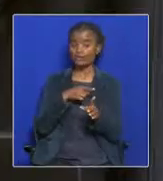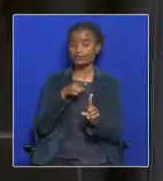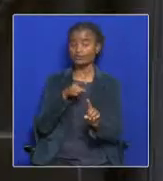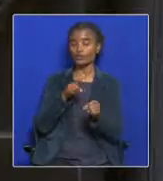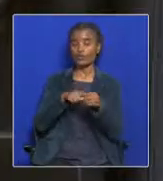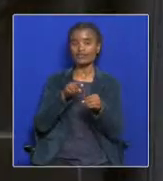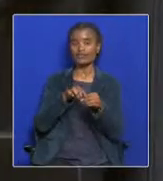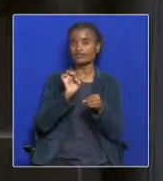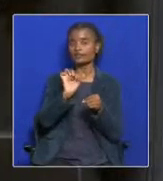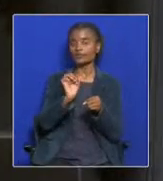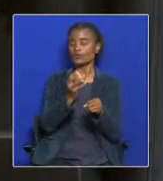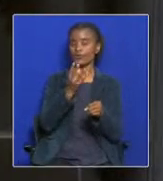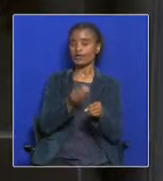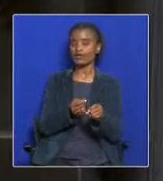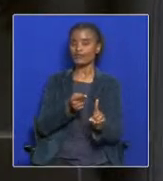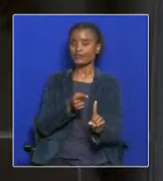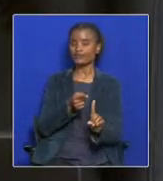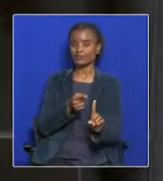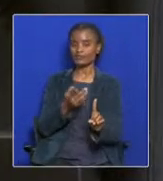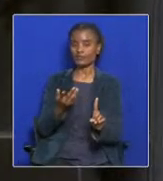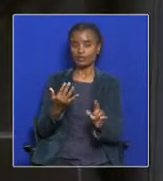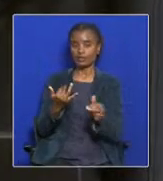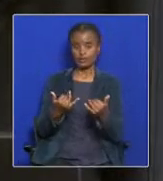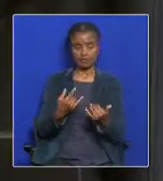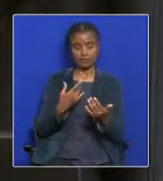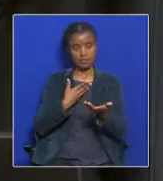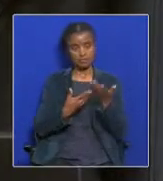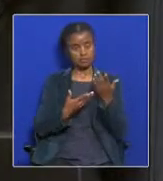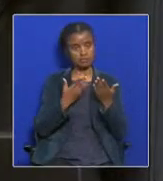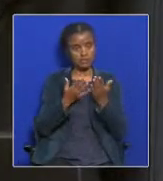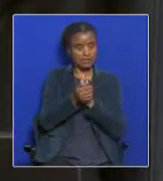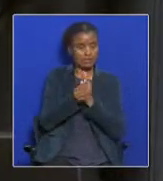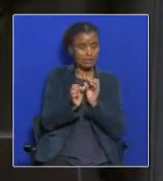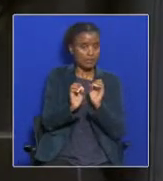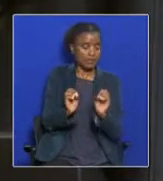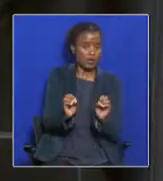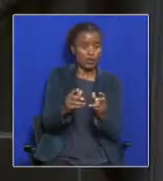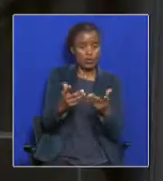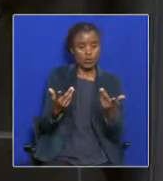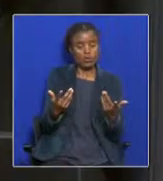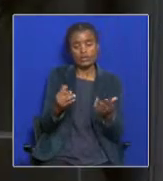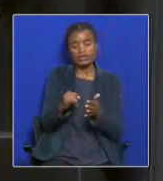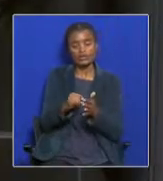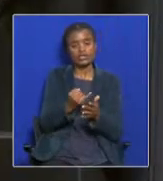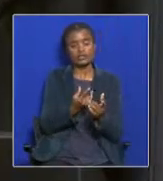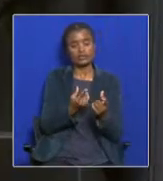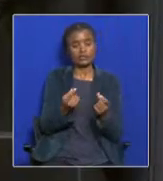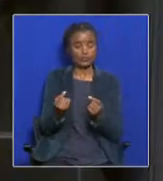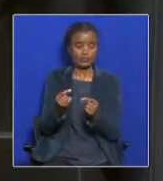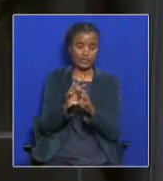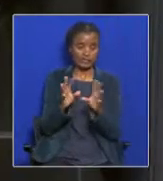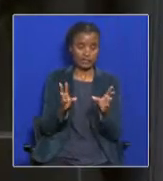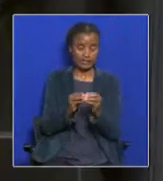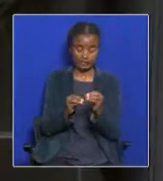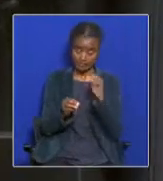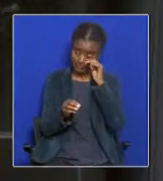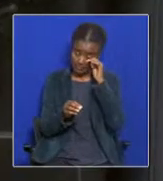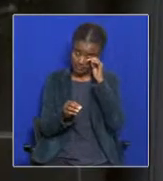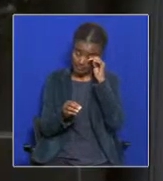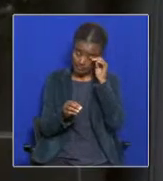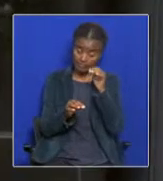either terribly incompetent or deliberate in how he has done everything that he has touched in this